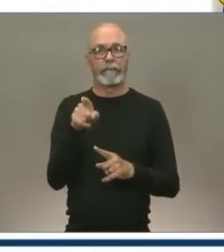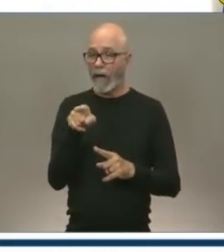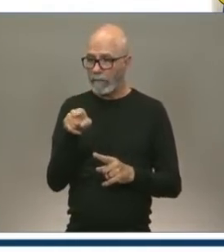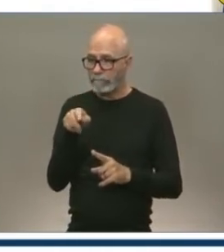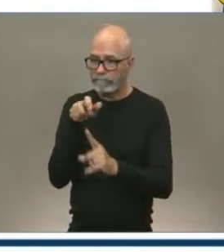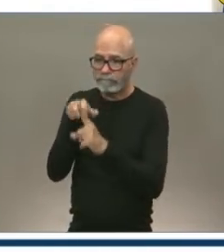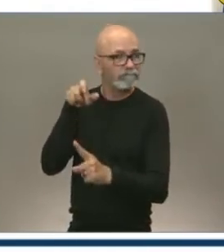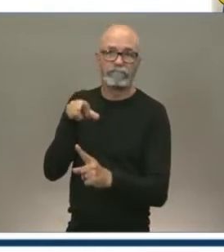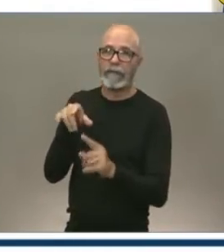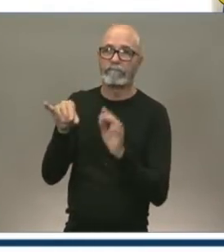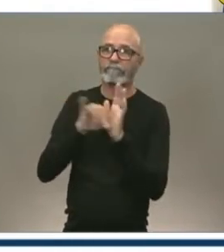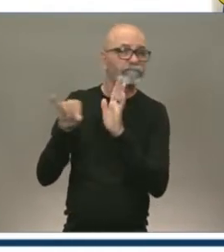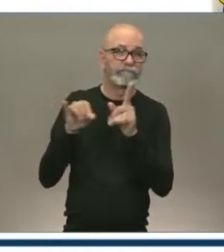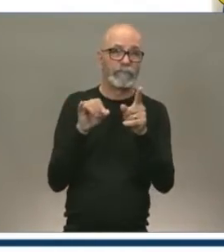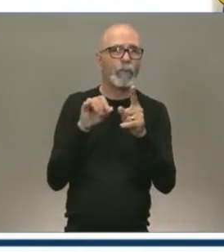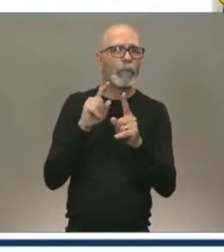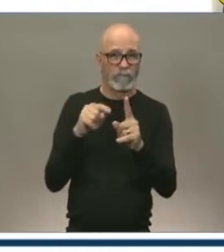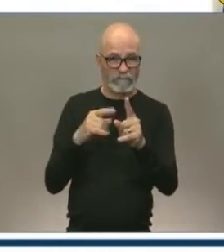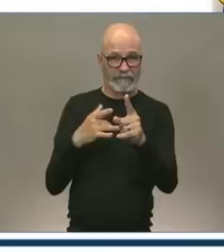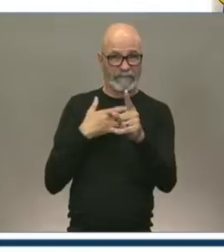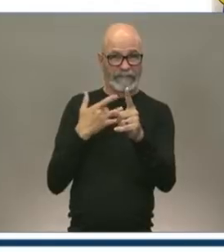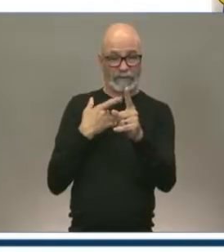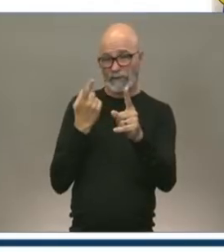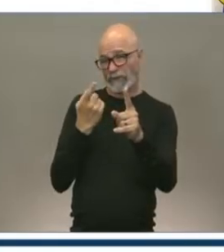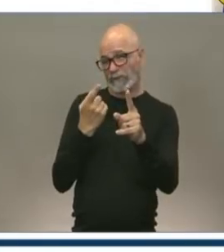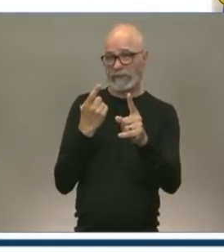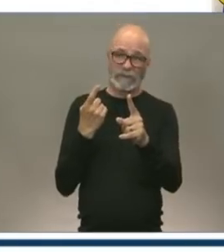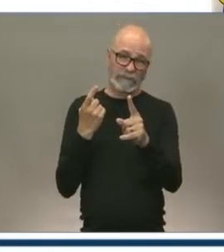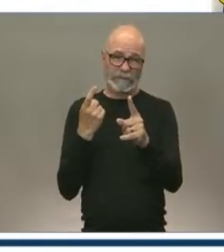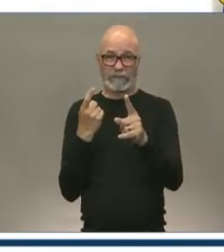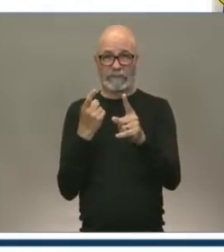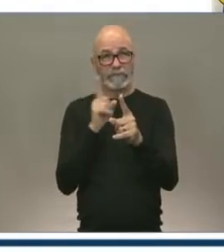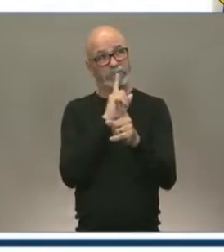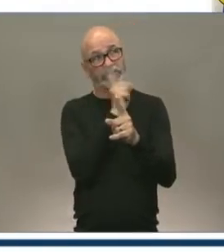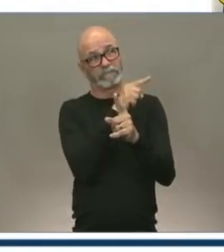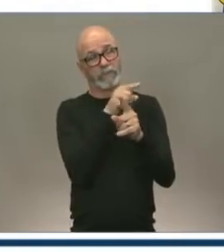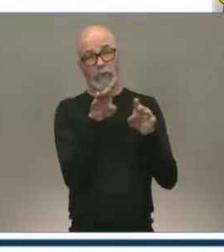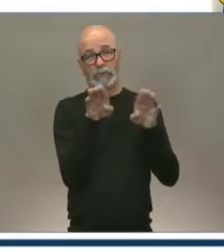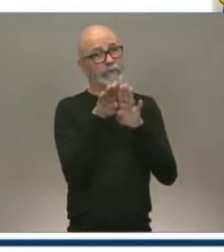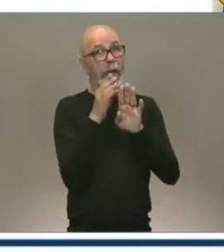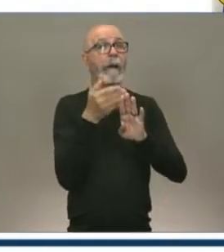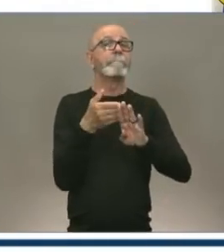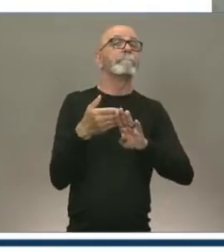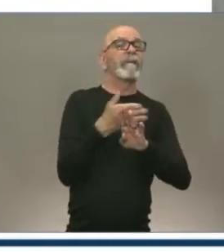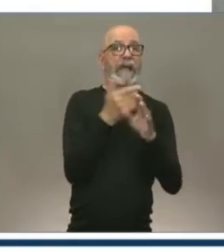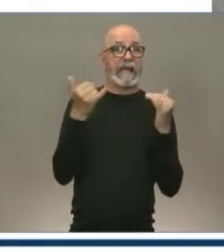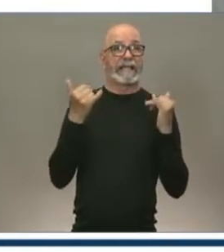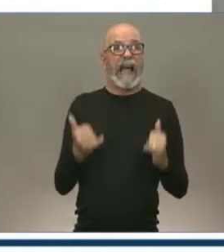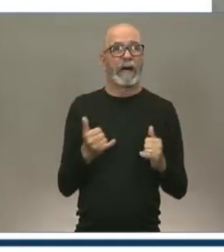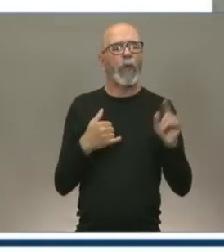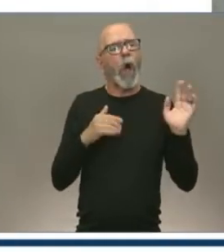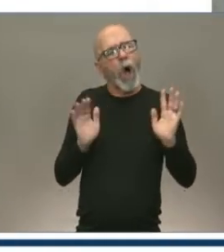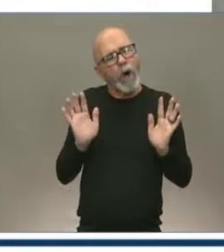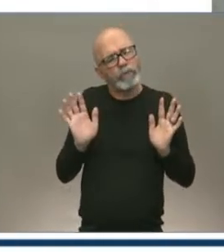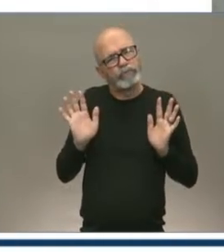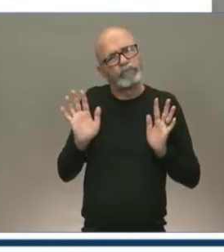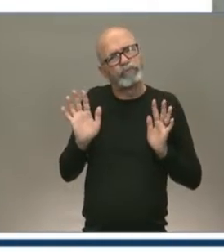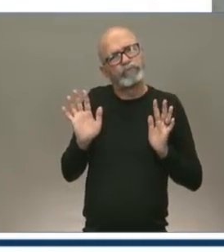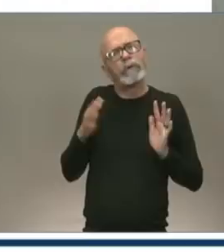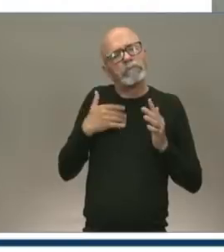wish potentially that prior to now we had closed our New Brunswick border? No, I don't believe that we should be